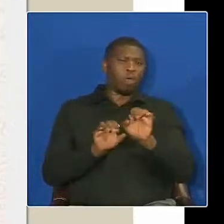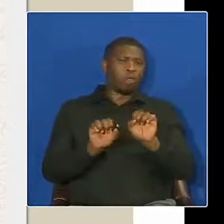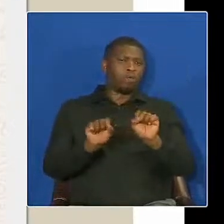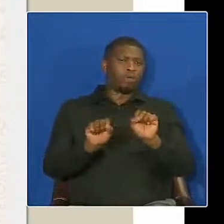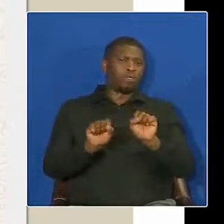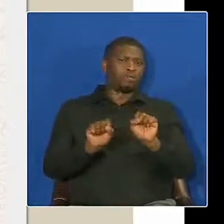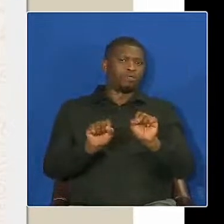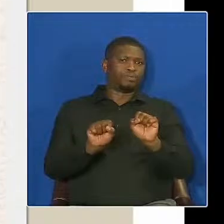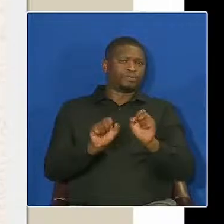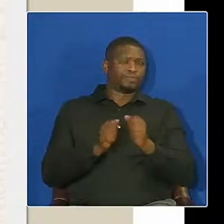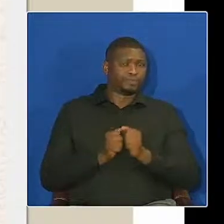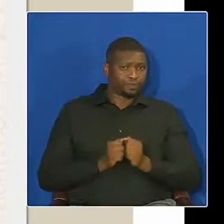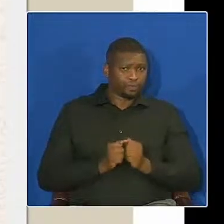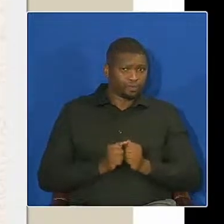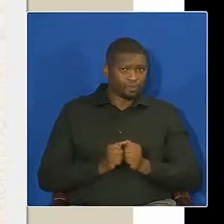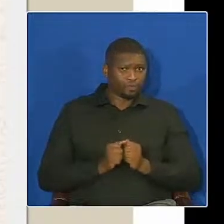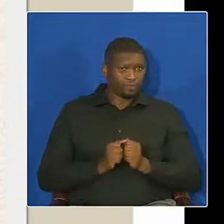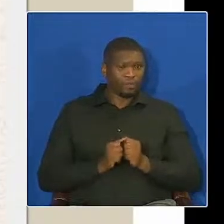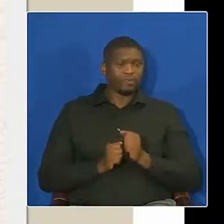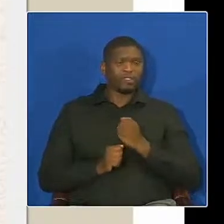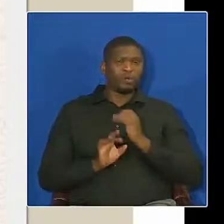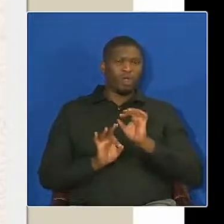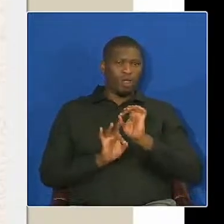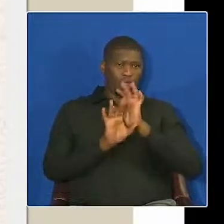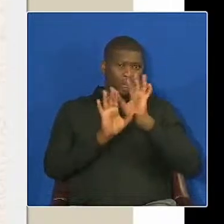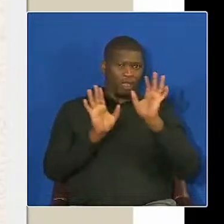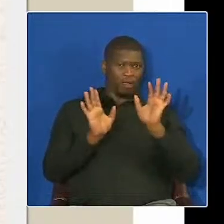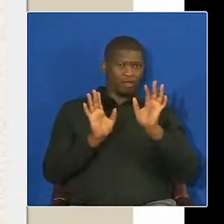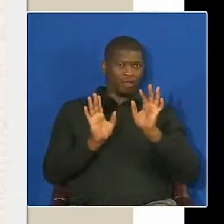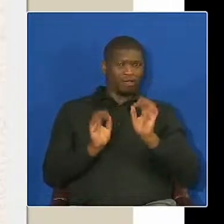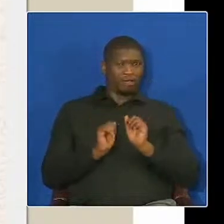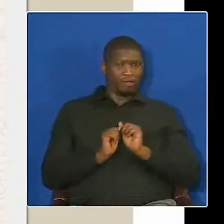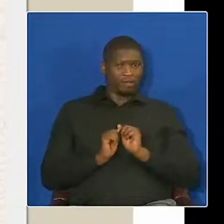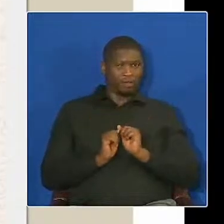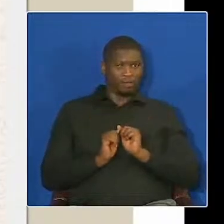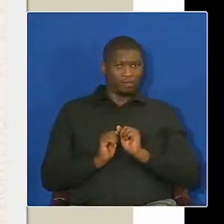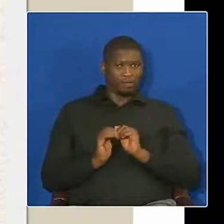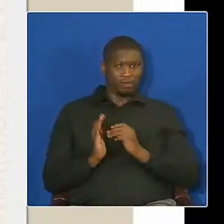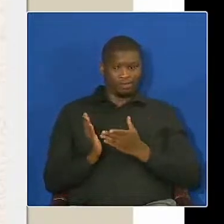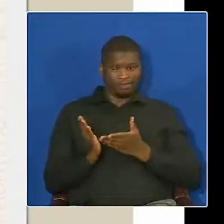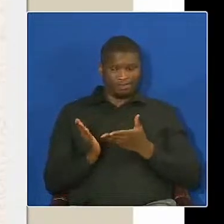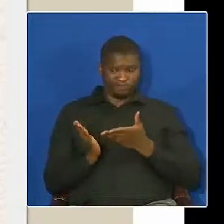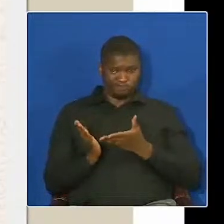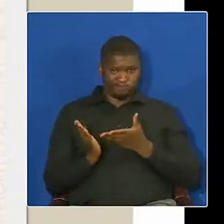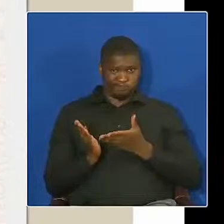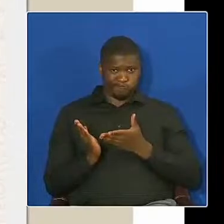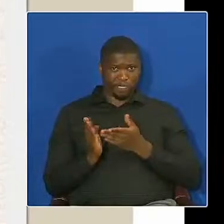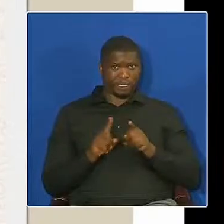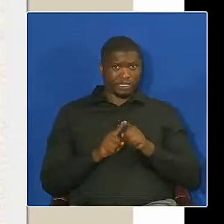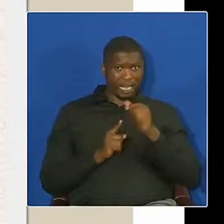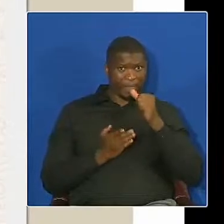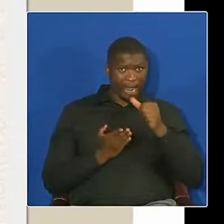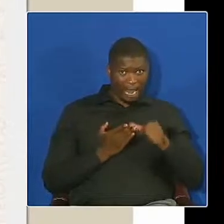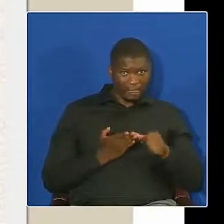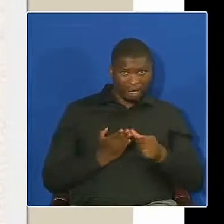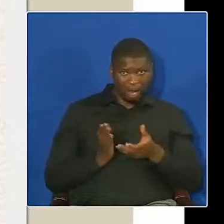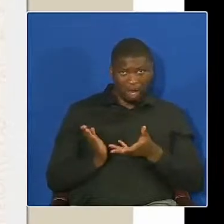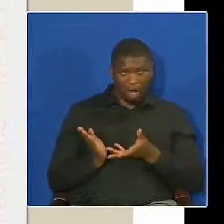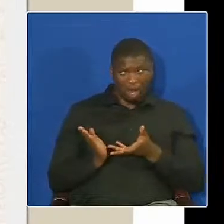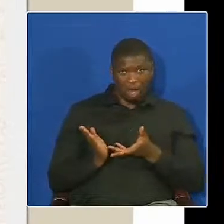there, General, just to be clear, this is the same letter, this letter